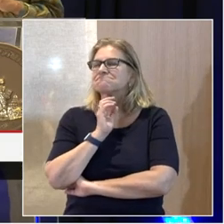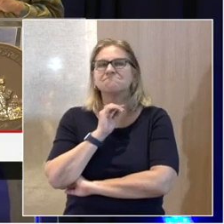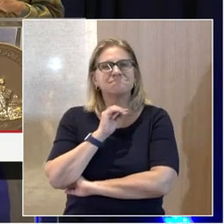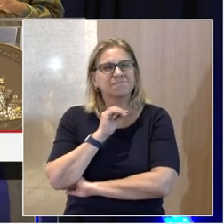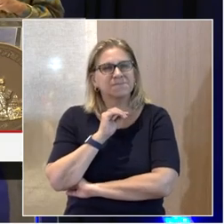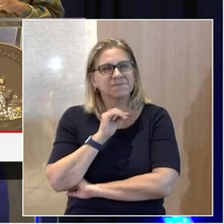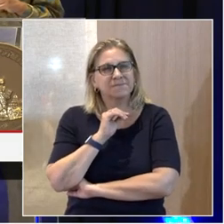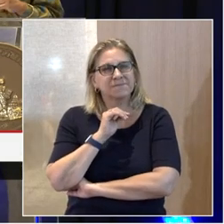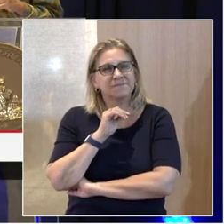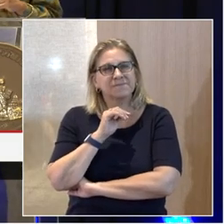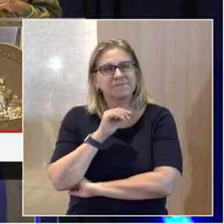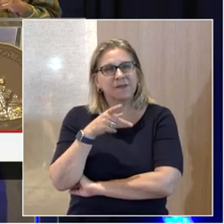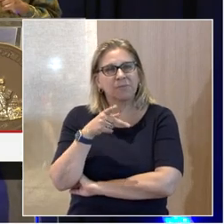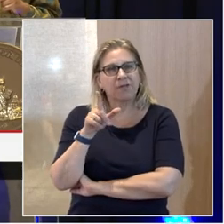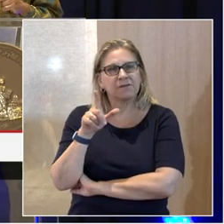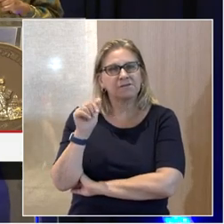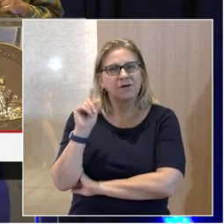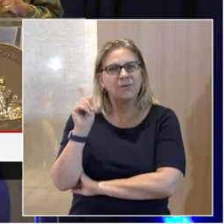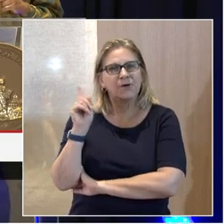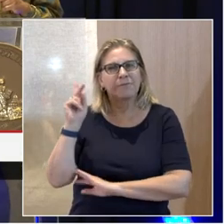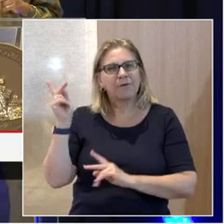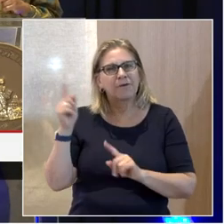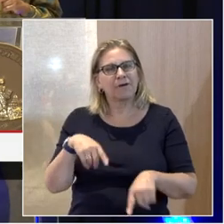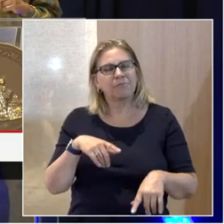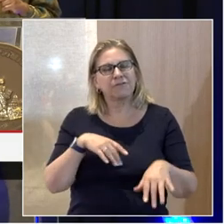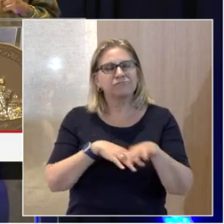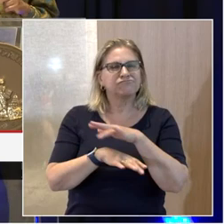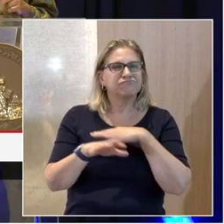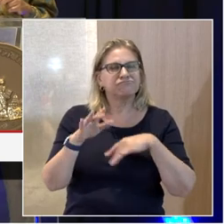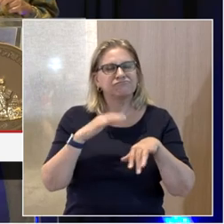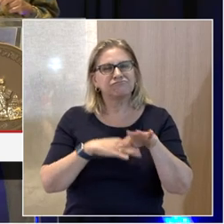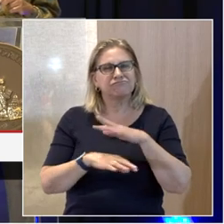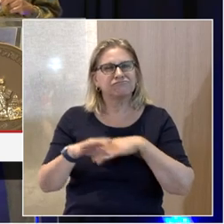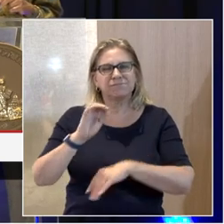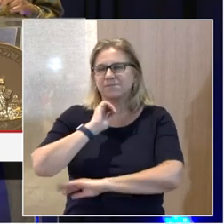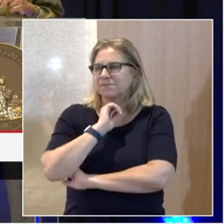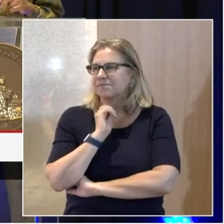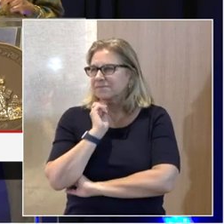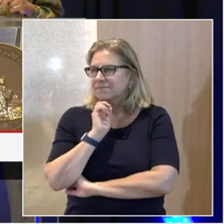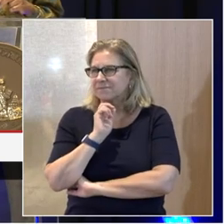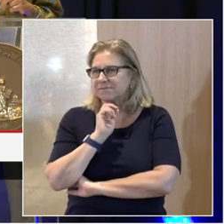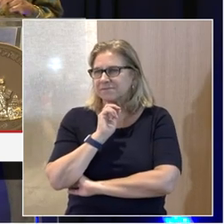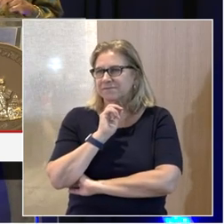Pedestrianized plazas. Pedestrianized plazas. Someone over here? Someone in the back? Yes.